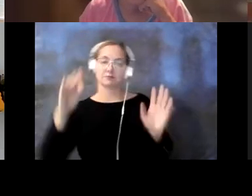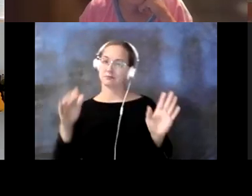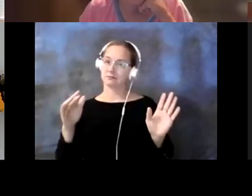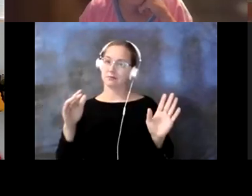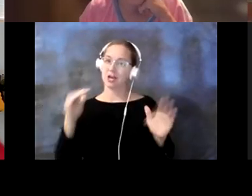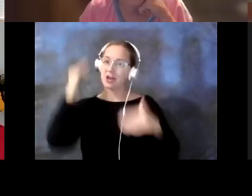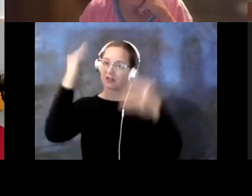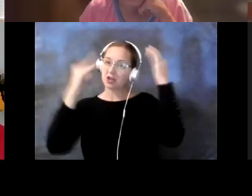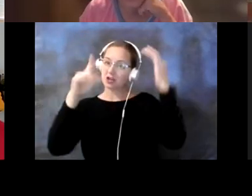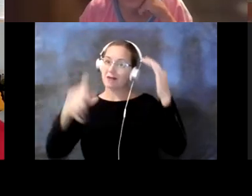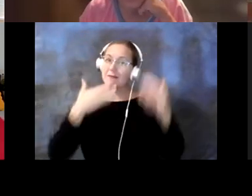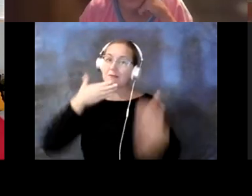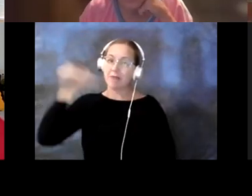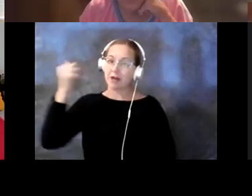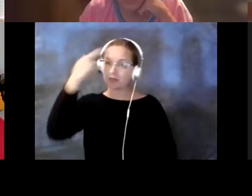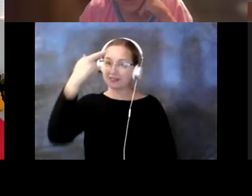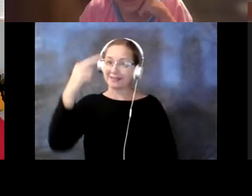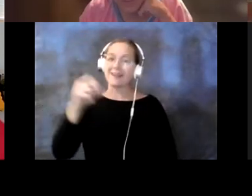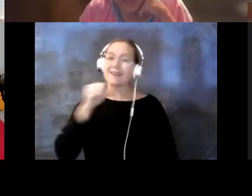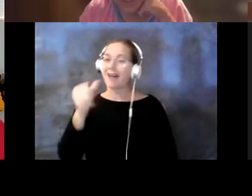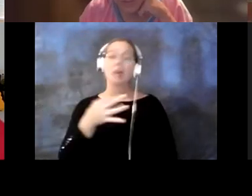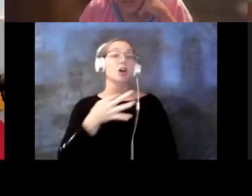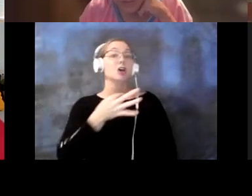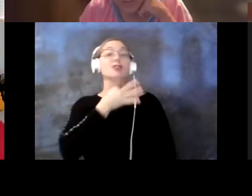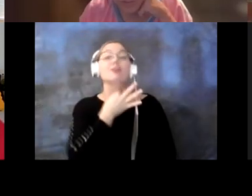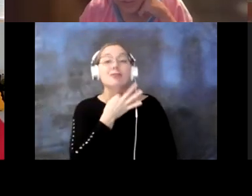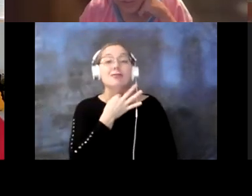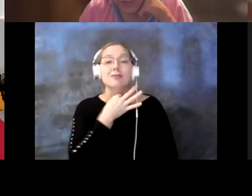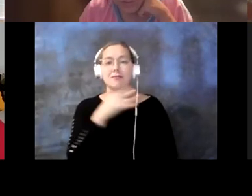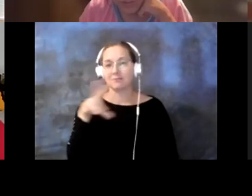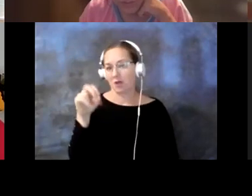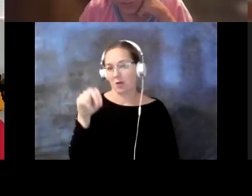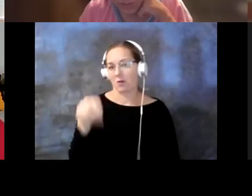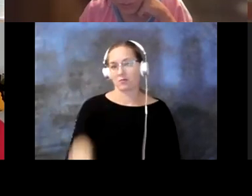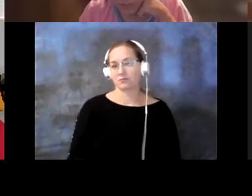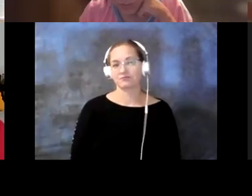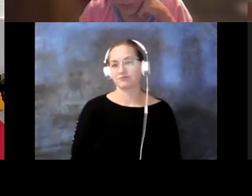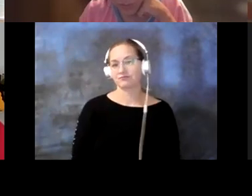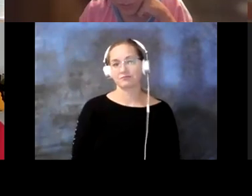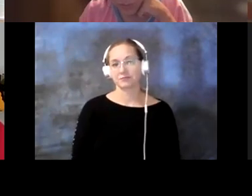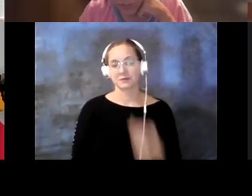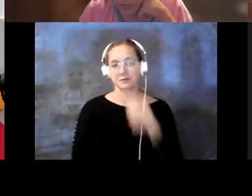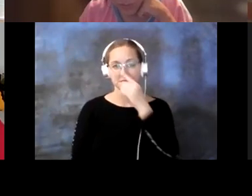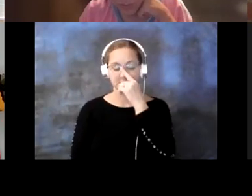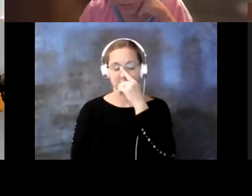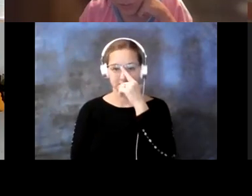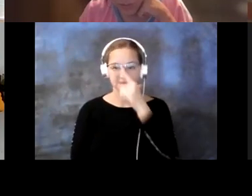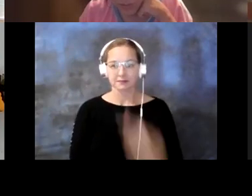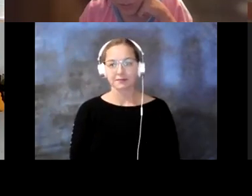better reason than just curiosity for me to answer. And